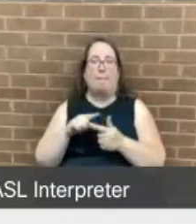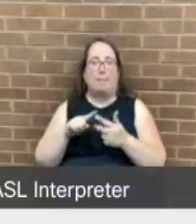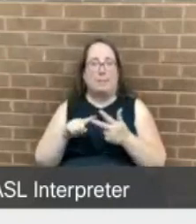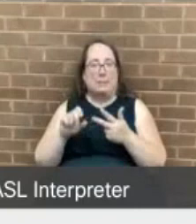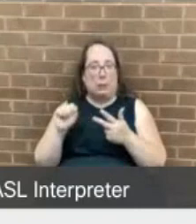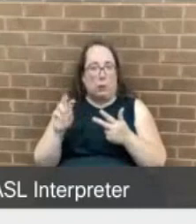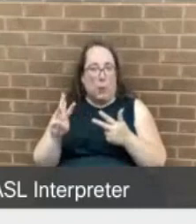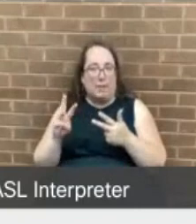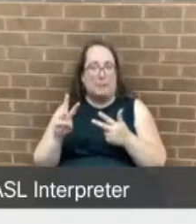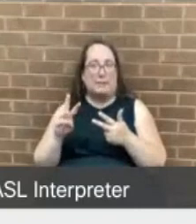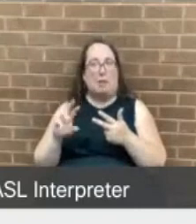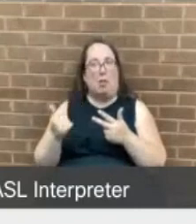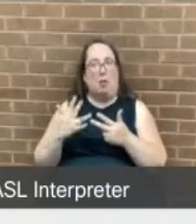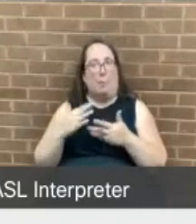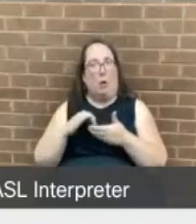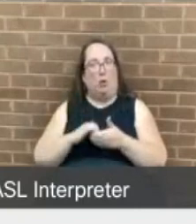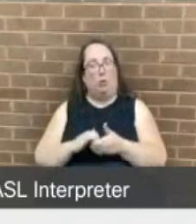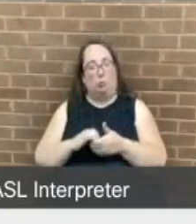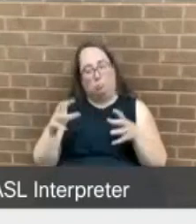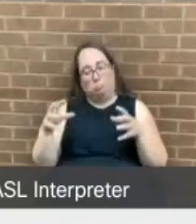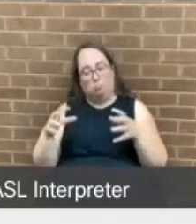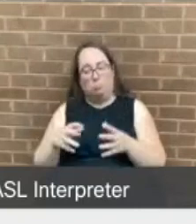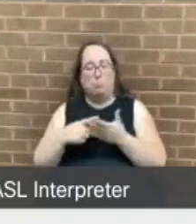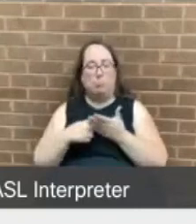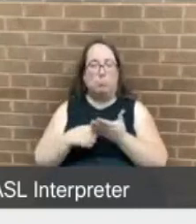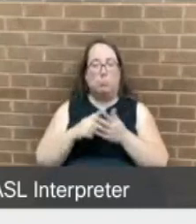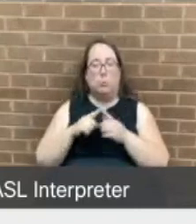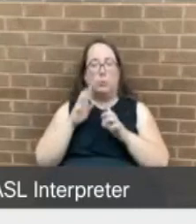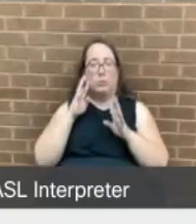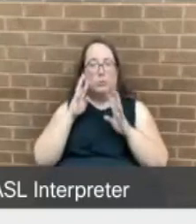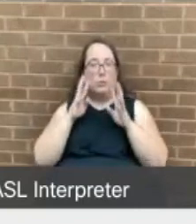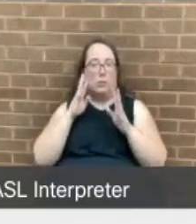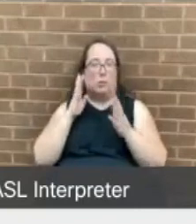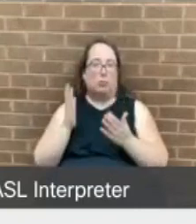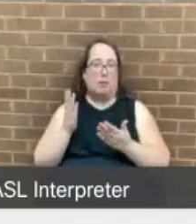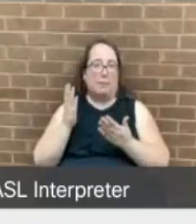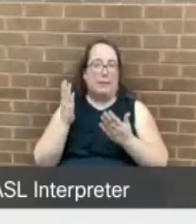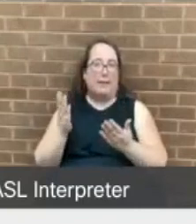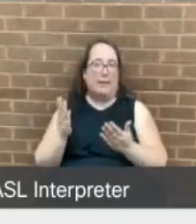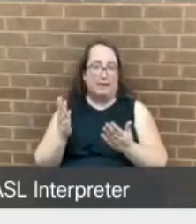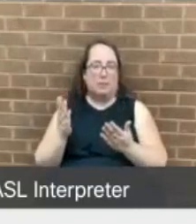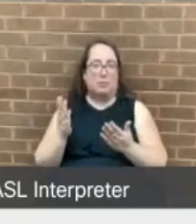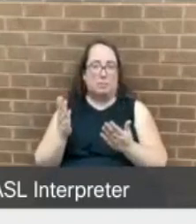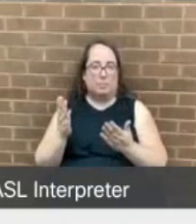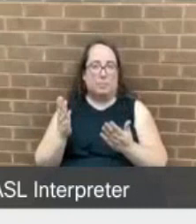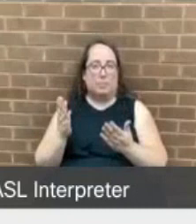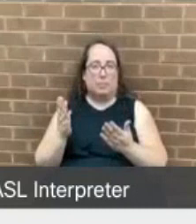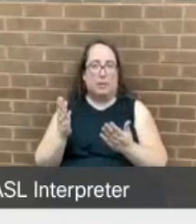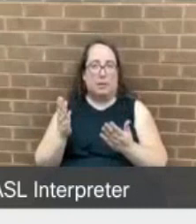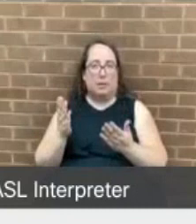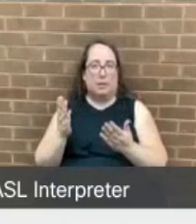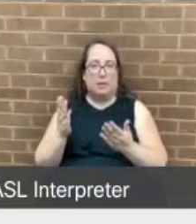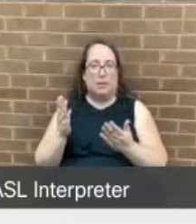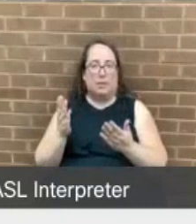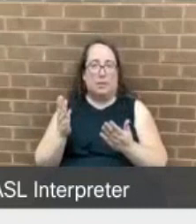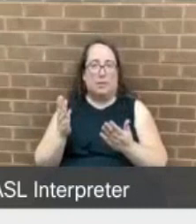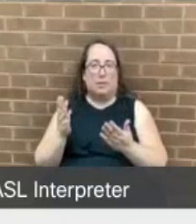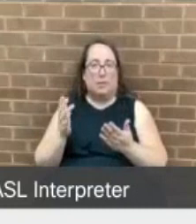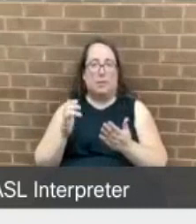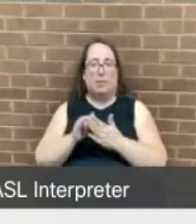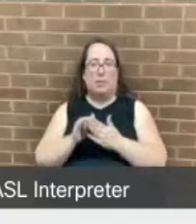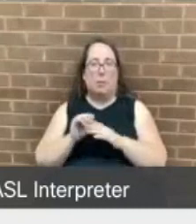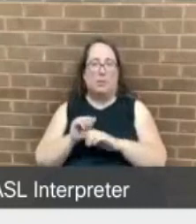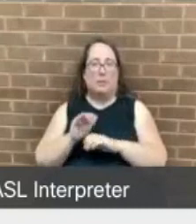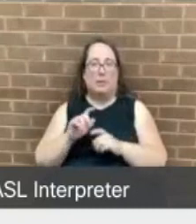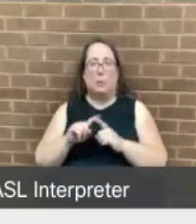other partners in the industry to develop a recommendation, a series of recommendations that were forwarded to